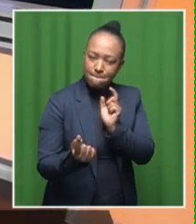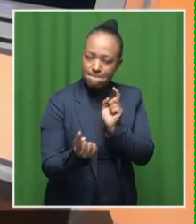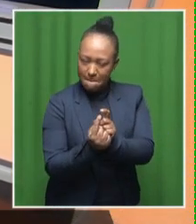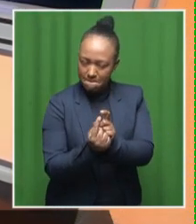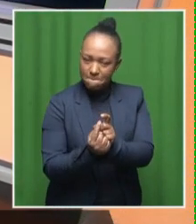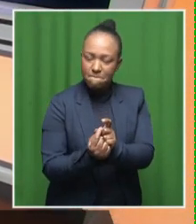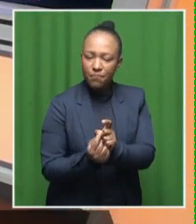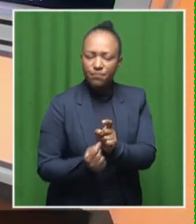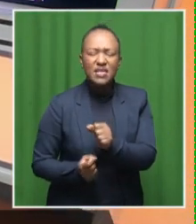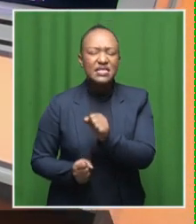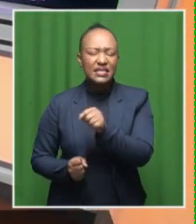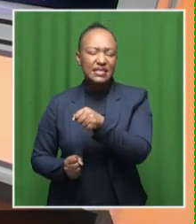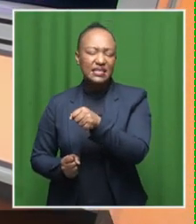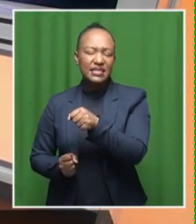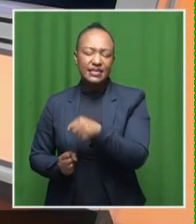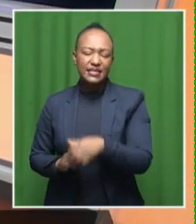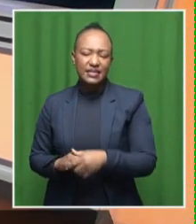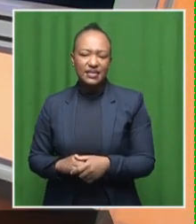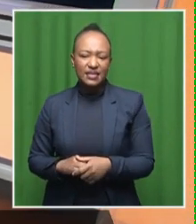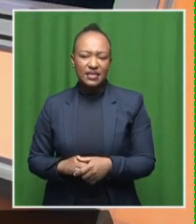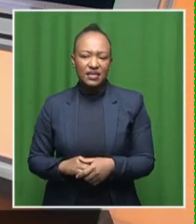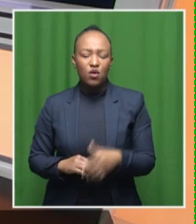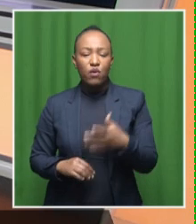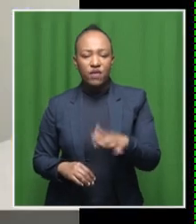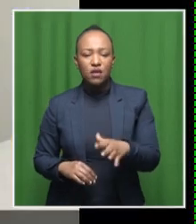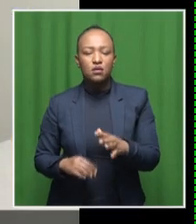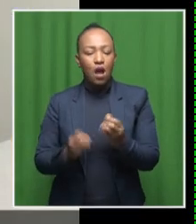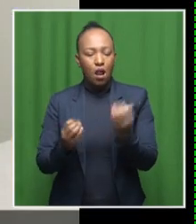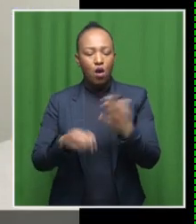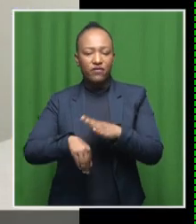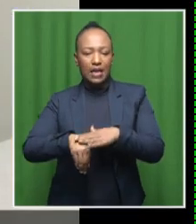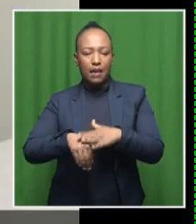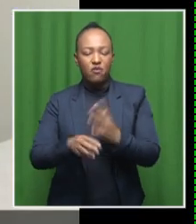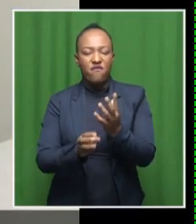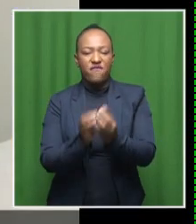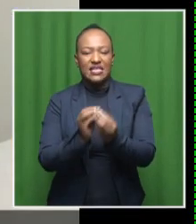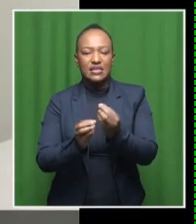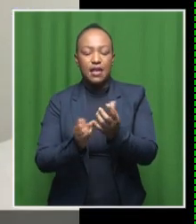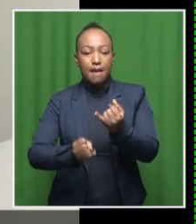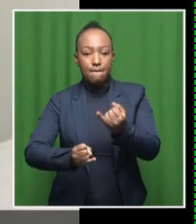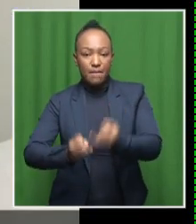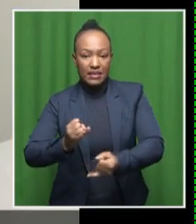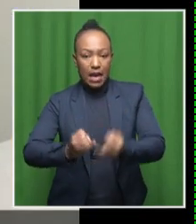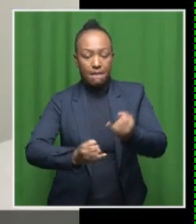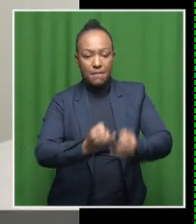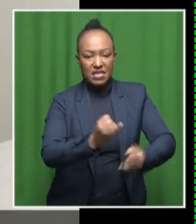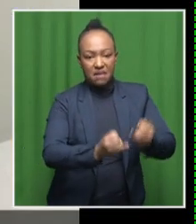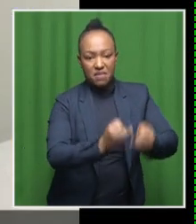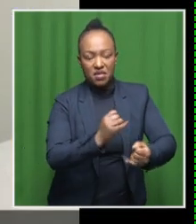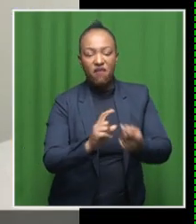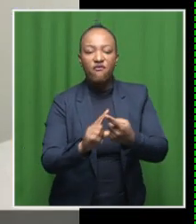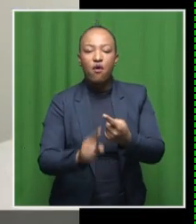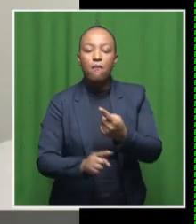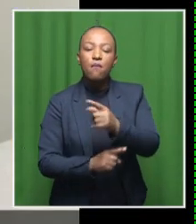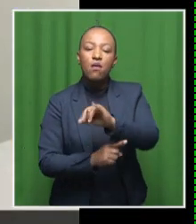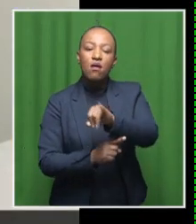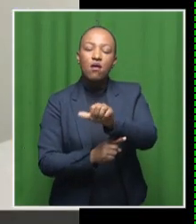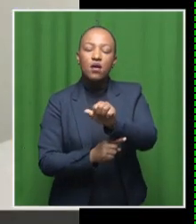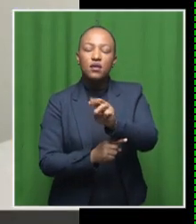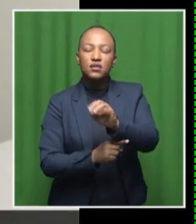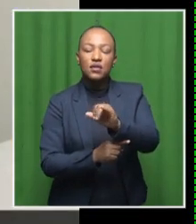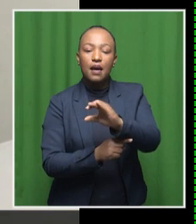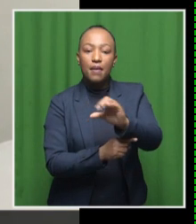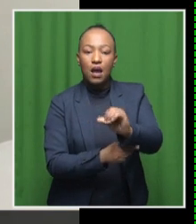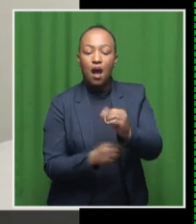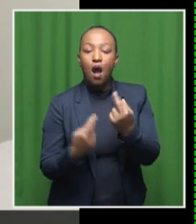had a lot of time to, if I could say, fix our errors. We know where we fell short on in the Jamaican game, and I believe that Norma Plummer has seen and